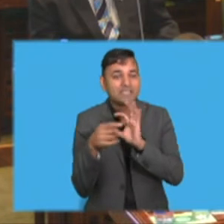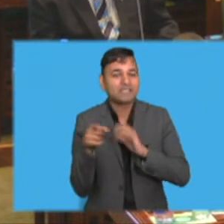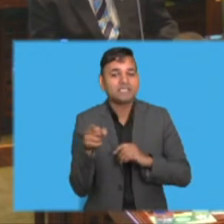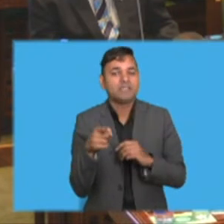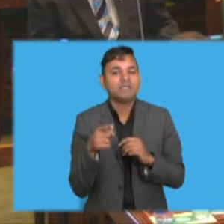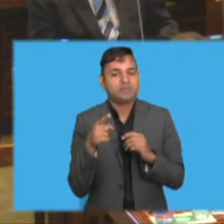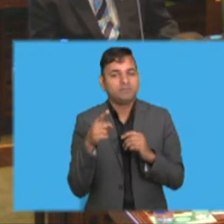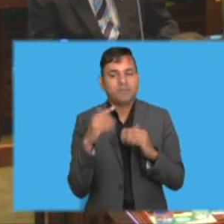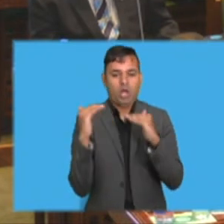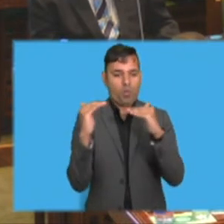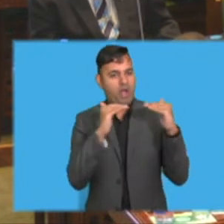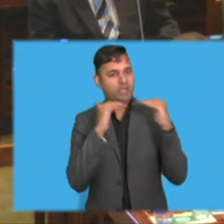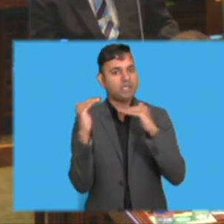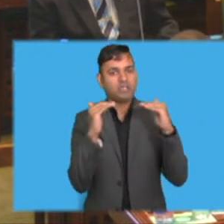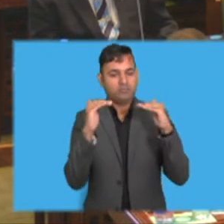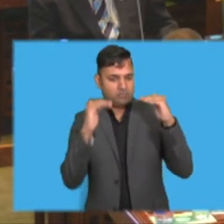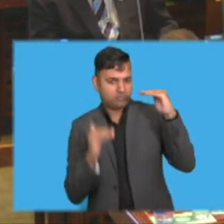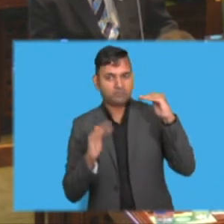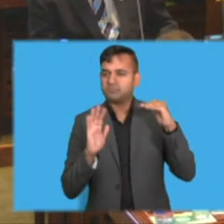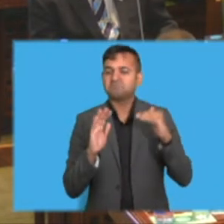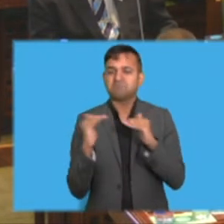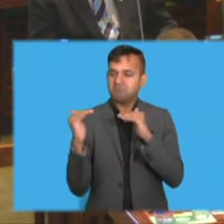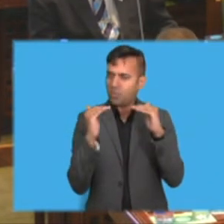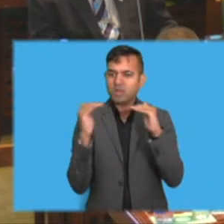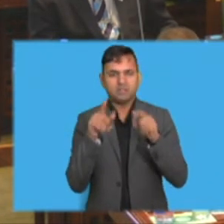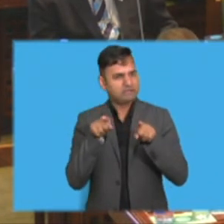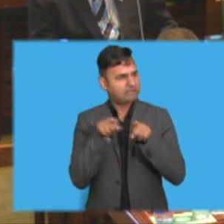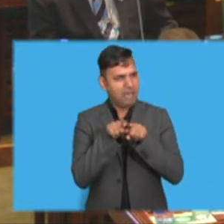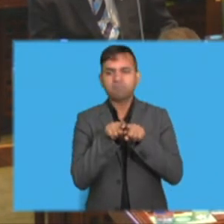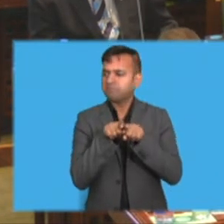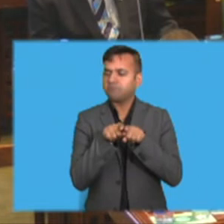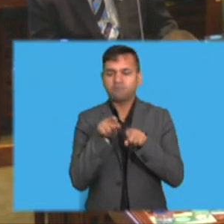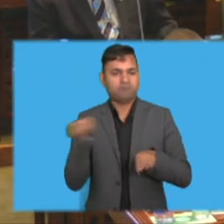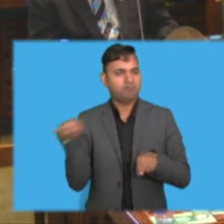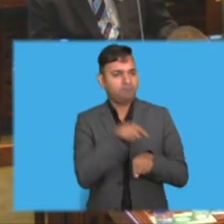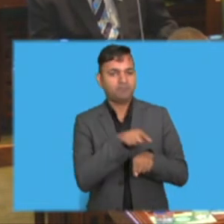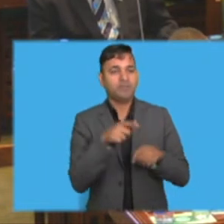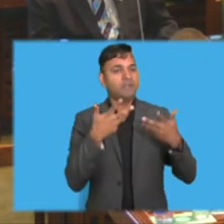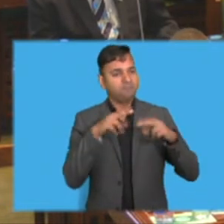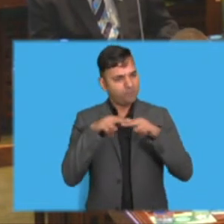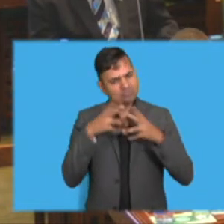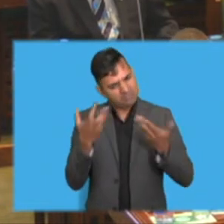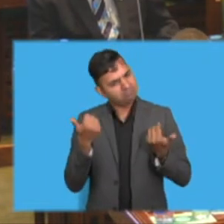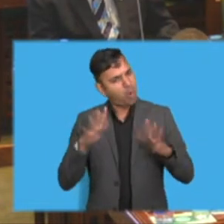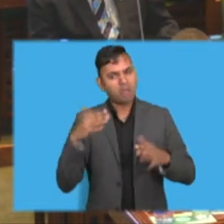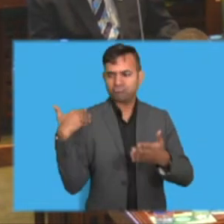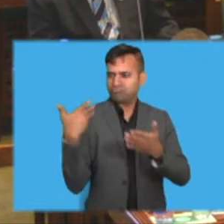commitment, Madam Speaker, has both defined and driven everything Fiji has achieved under my leadership.